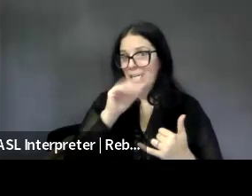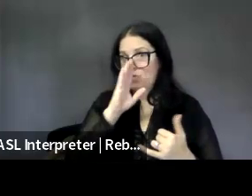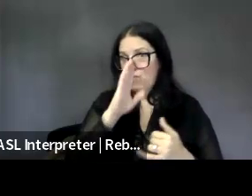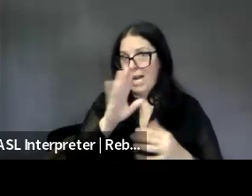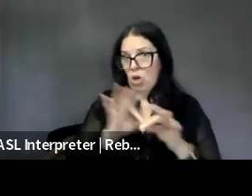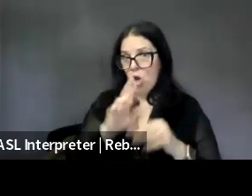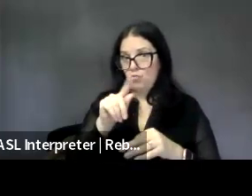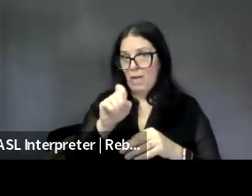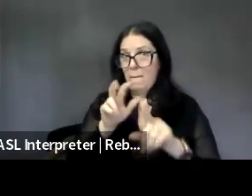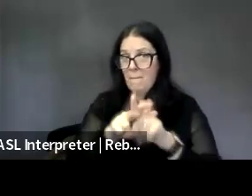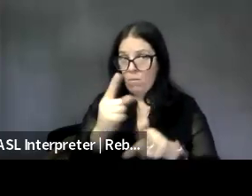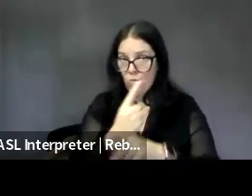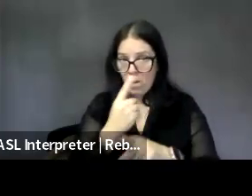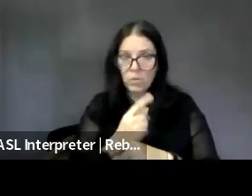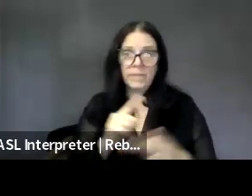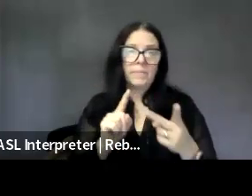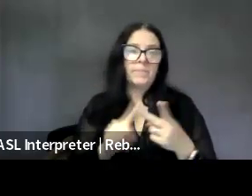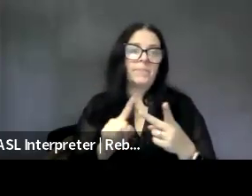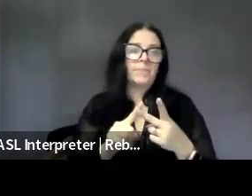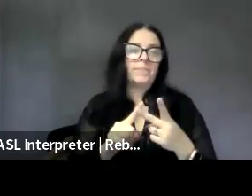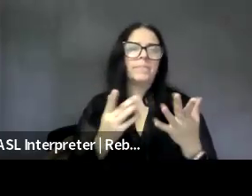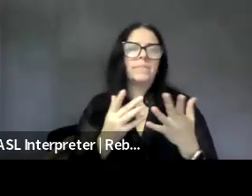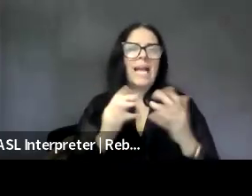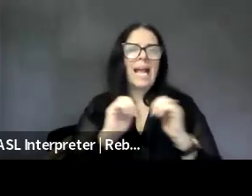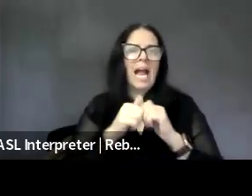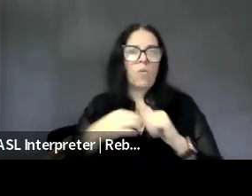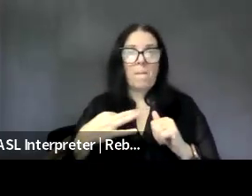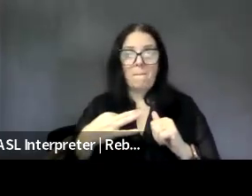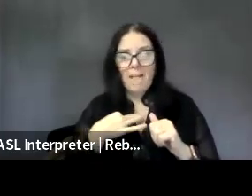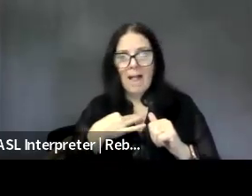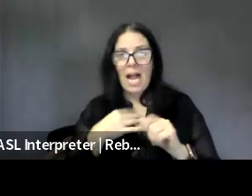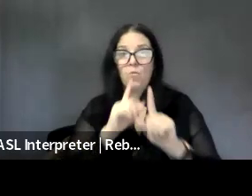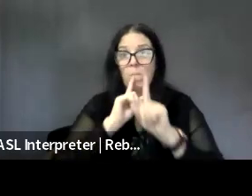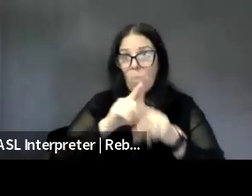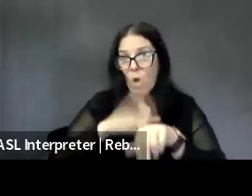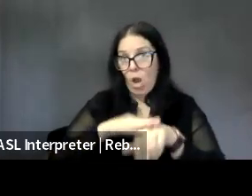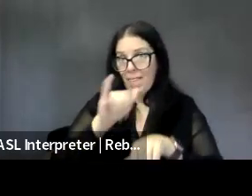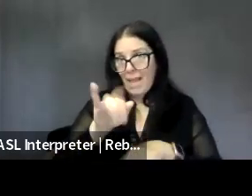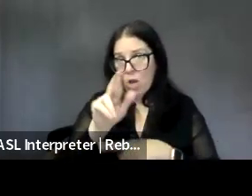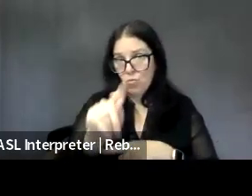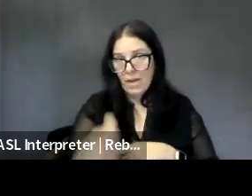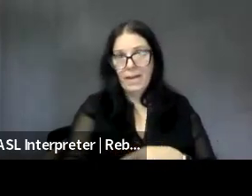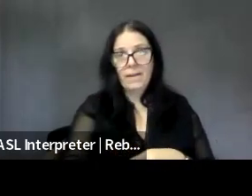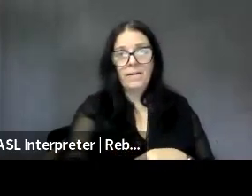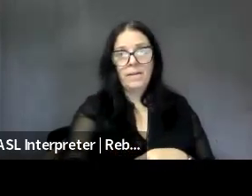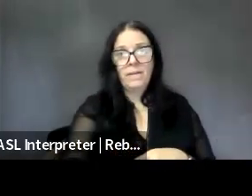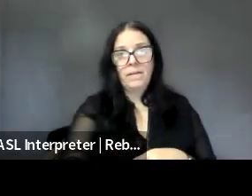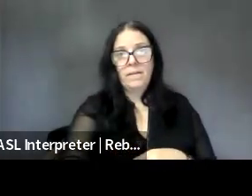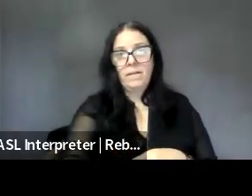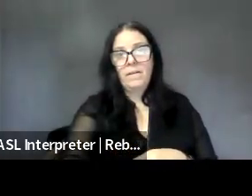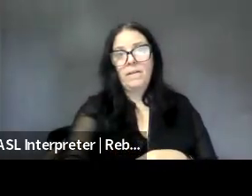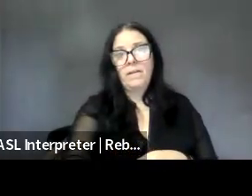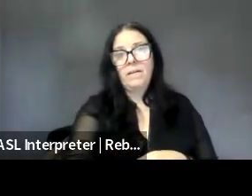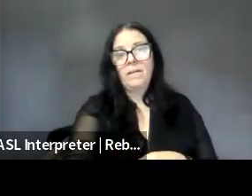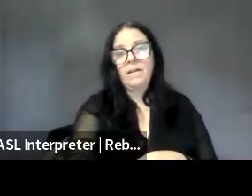to apply for and report on your indirect cost rate, and to understand other policies